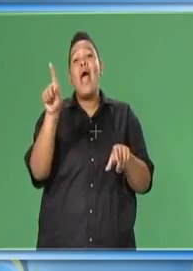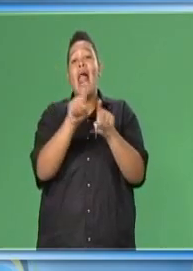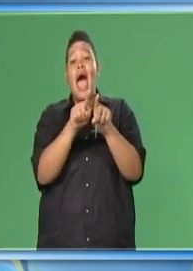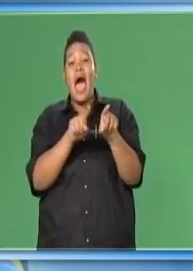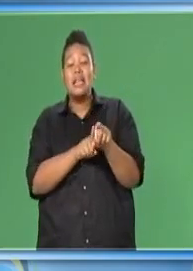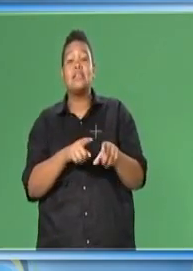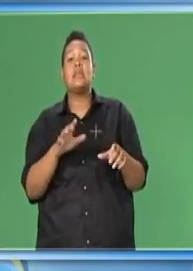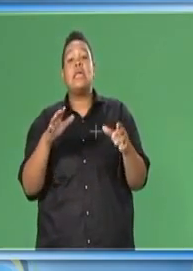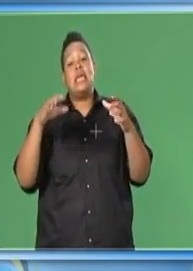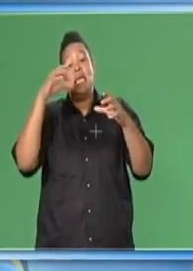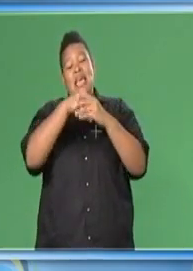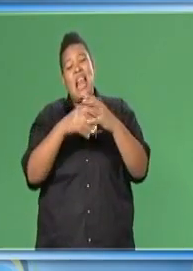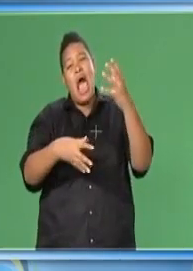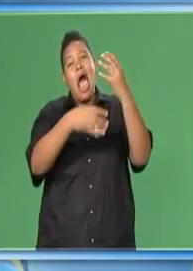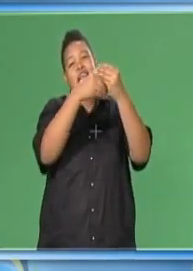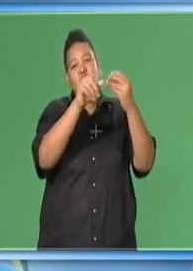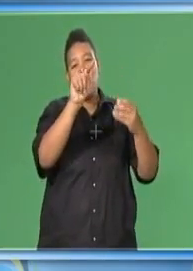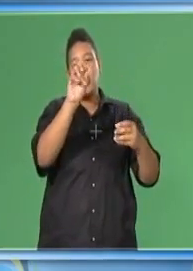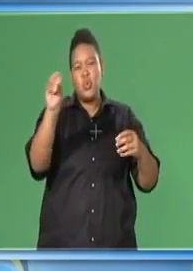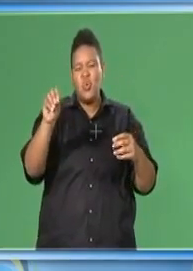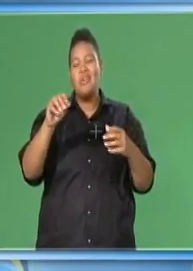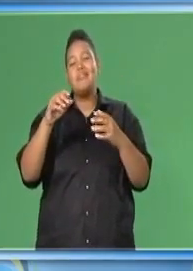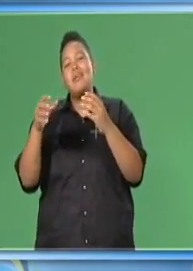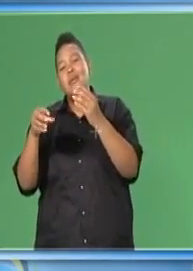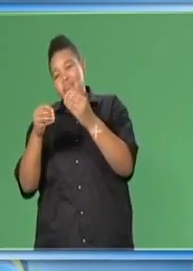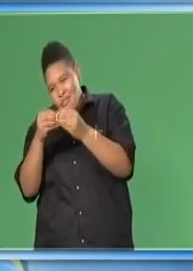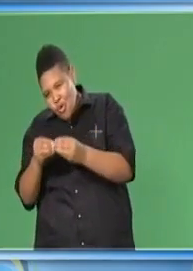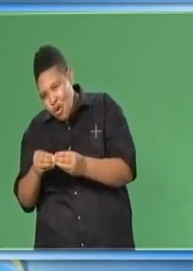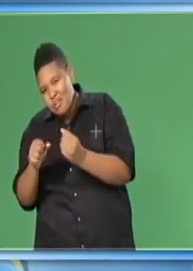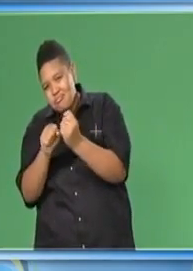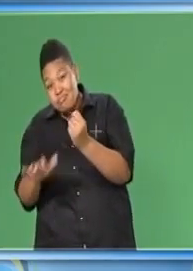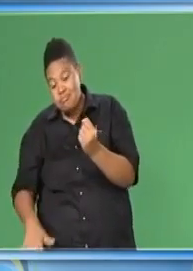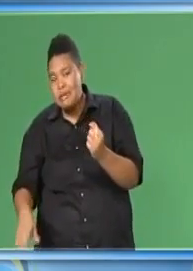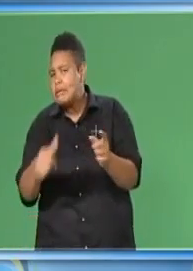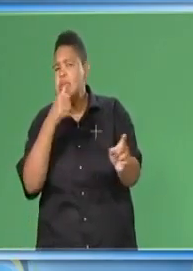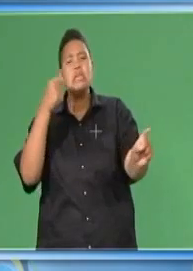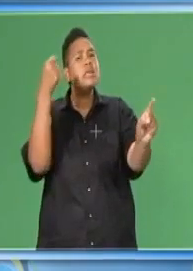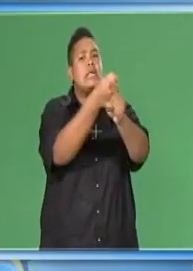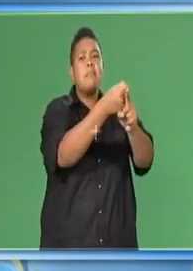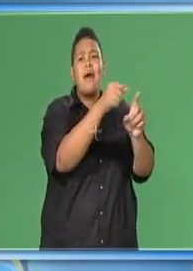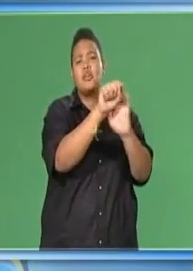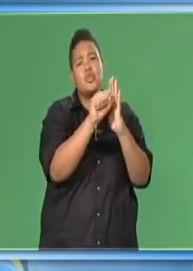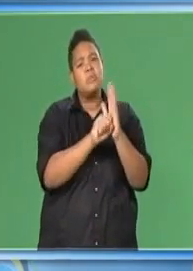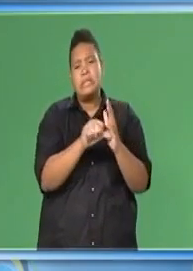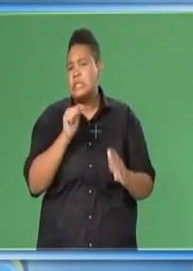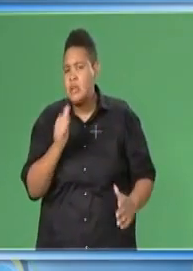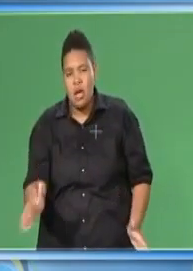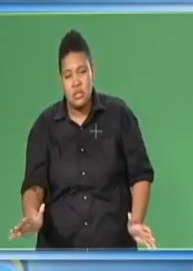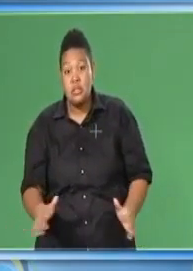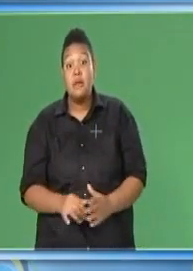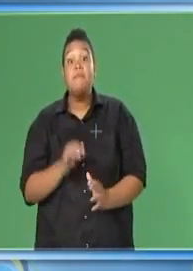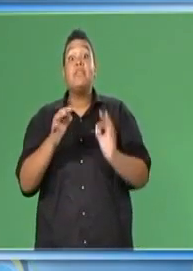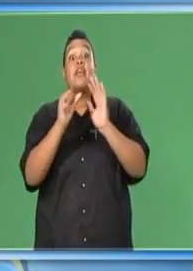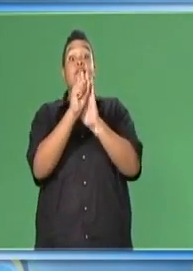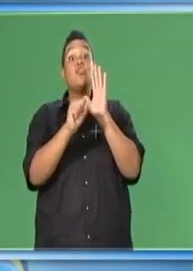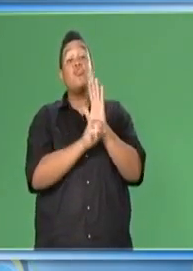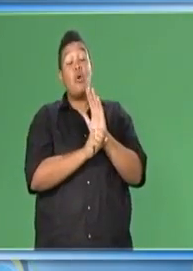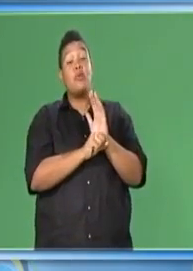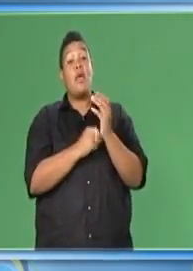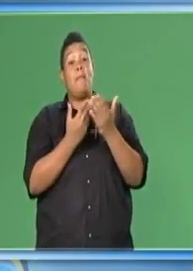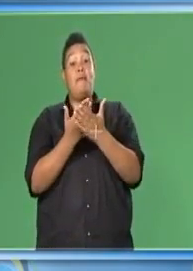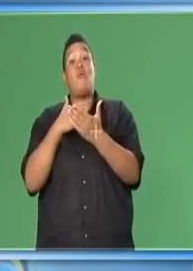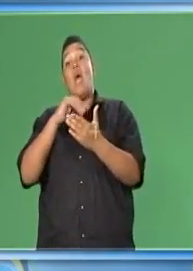appears, it is described as a main verb. Tanya reads well. The main verb is reads. Tanya is reading